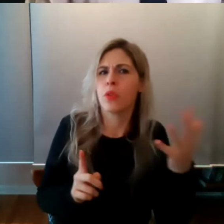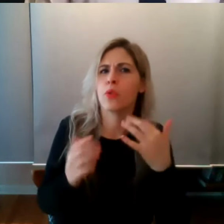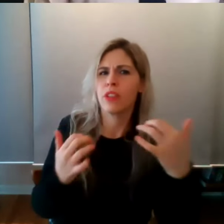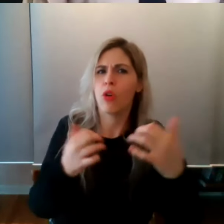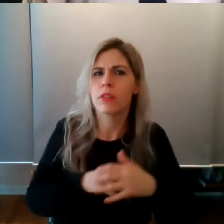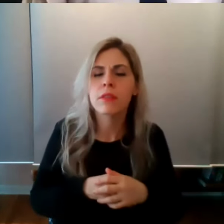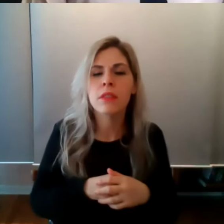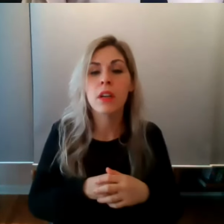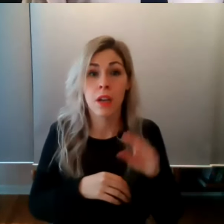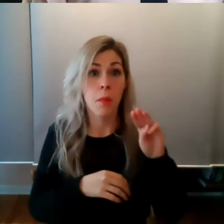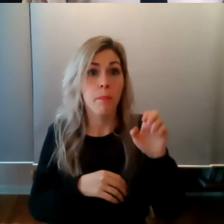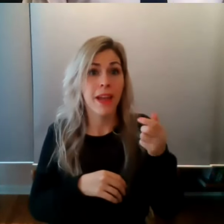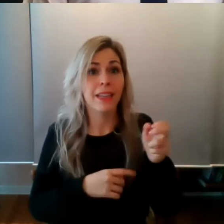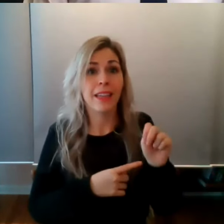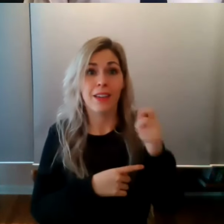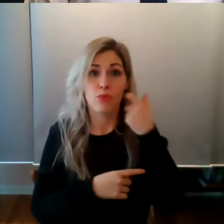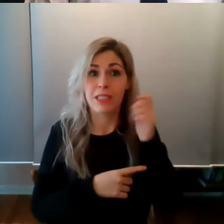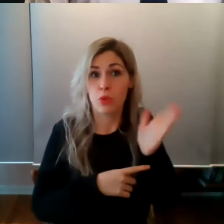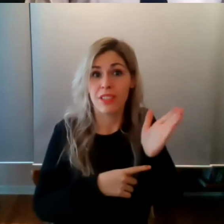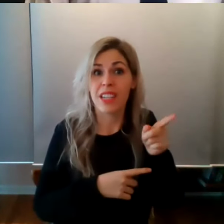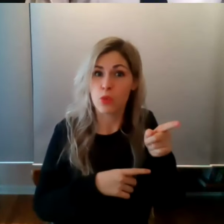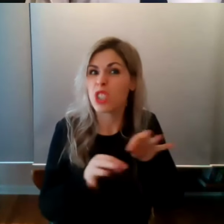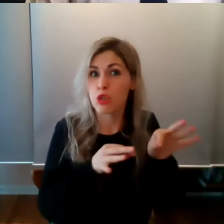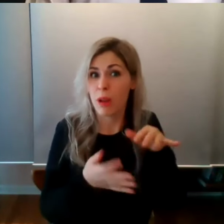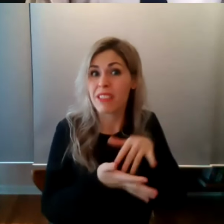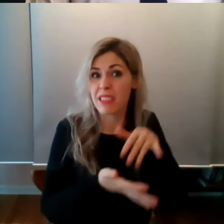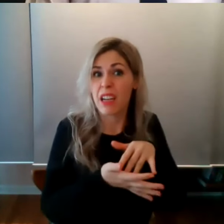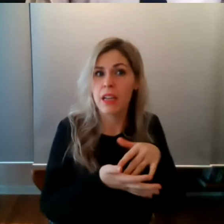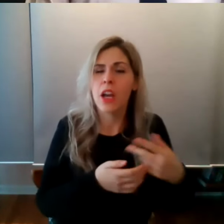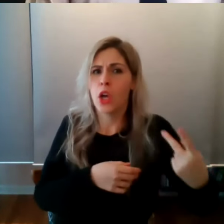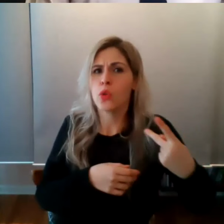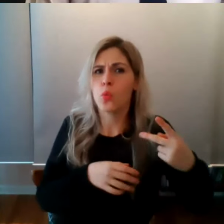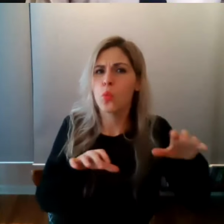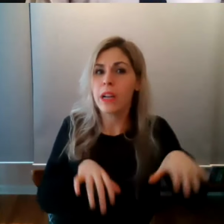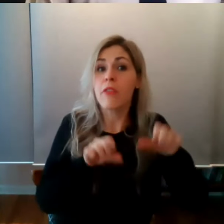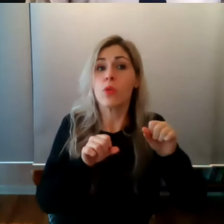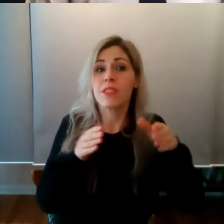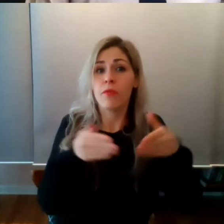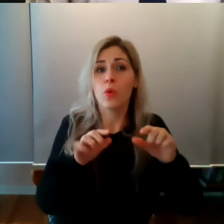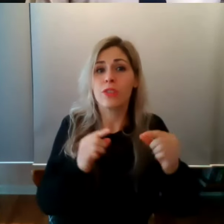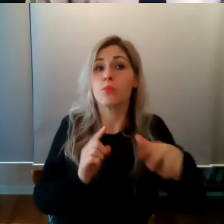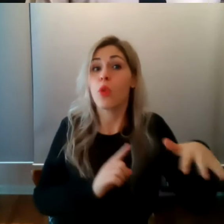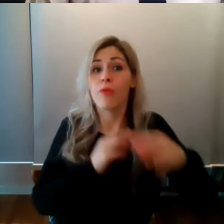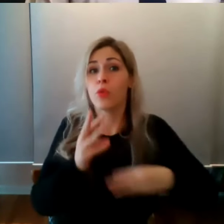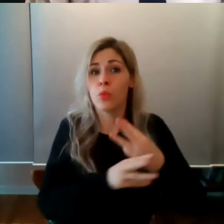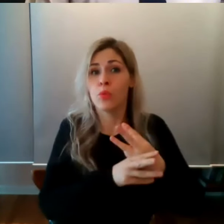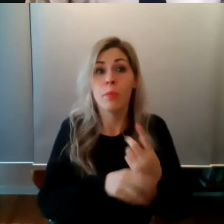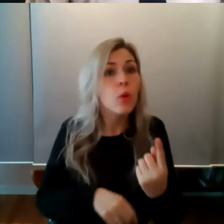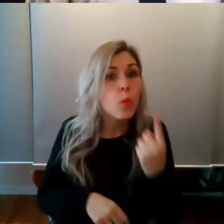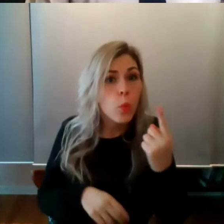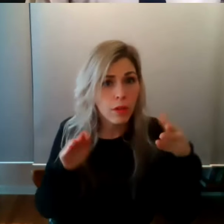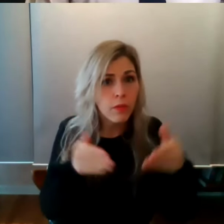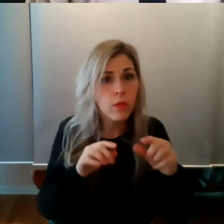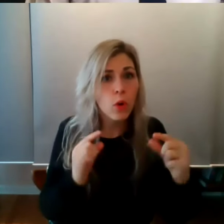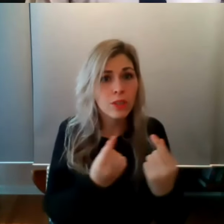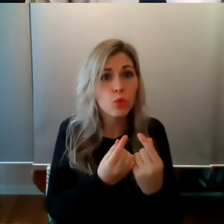Megan mentioned when she talked about the study, is we did focus groups around the world. And one of the focus groups that we